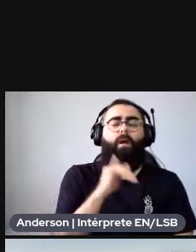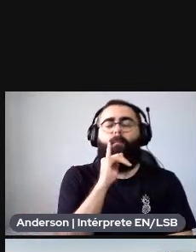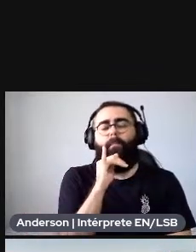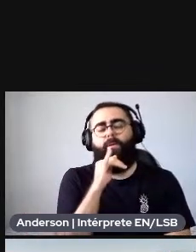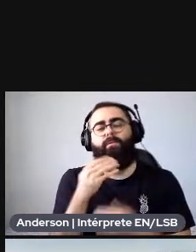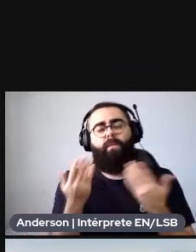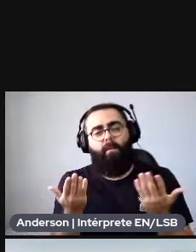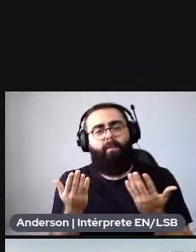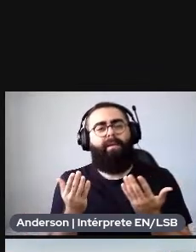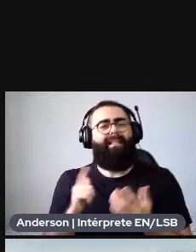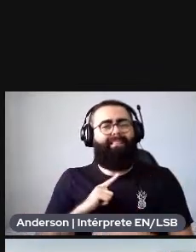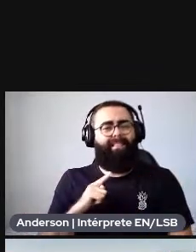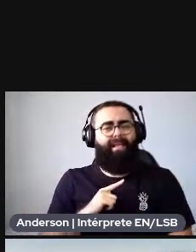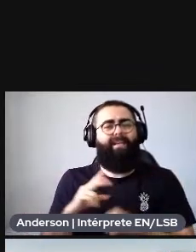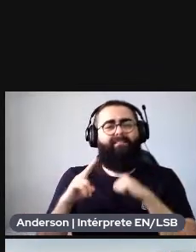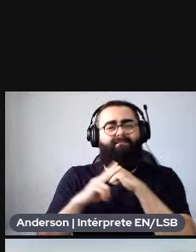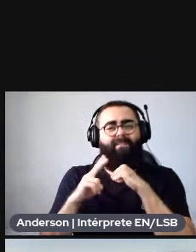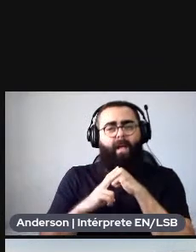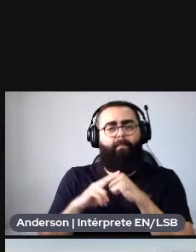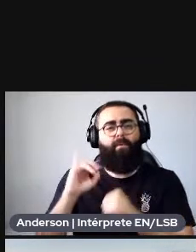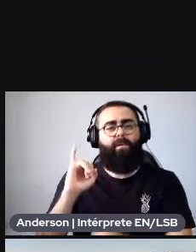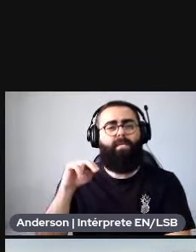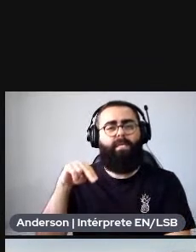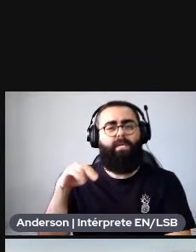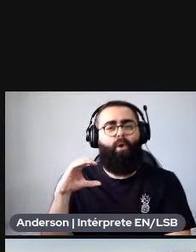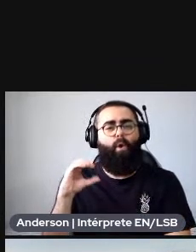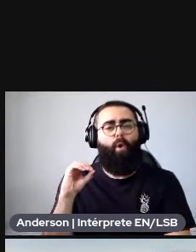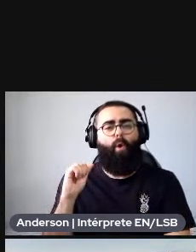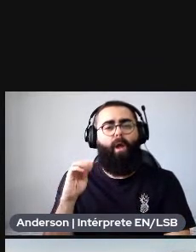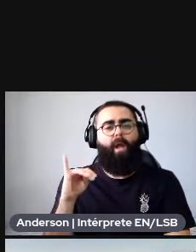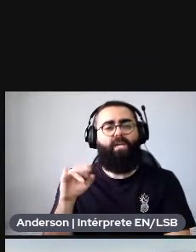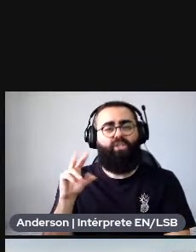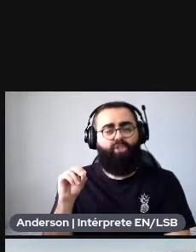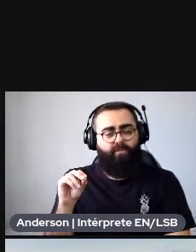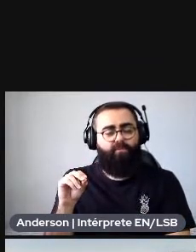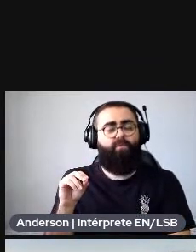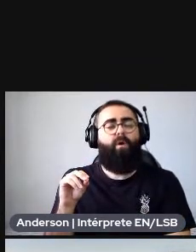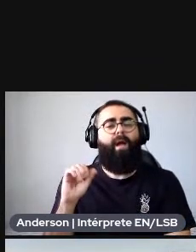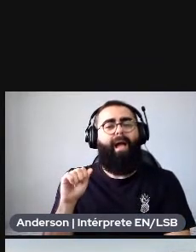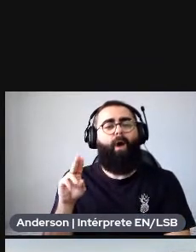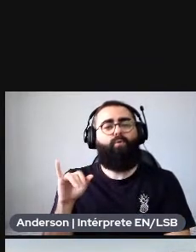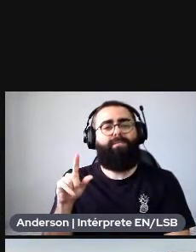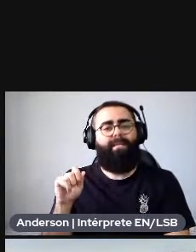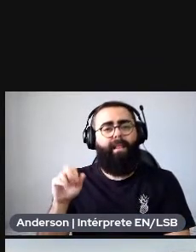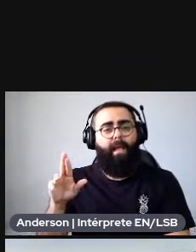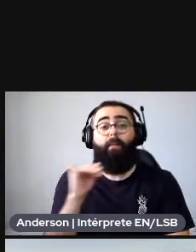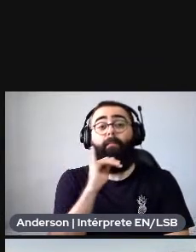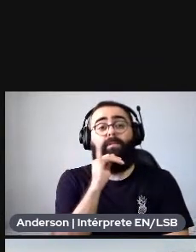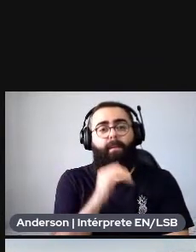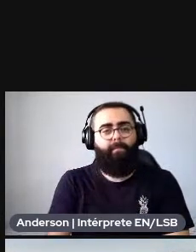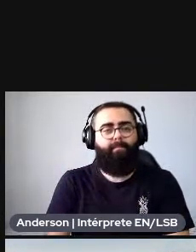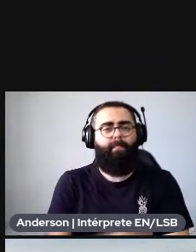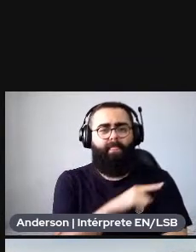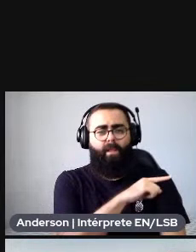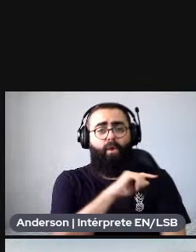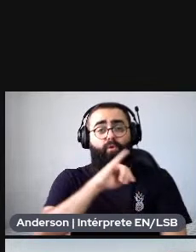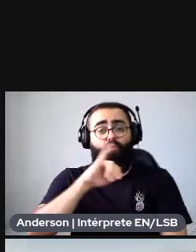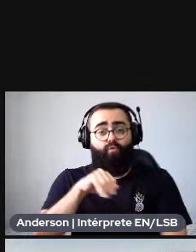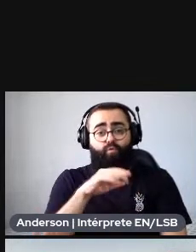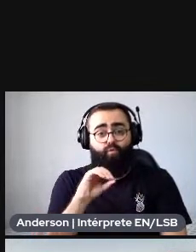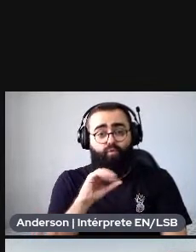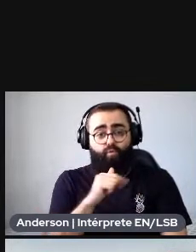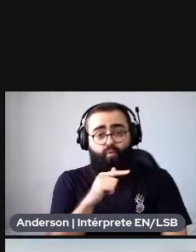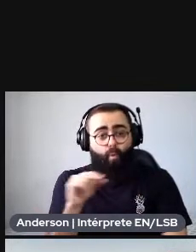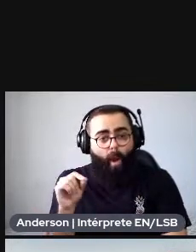inchoative auxiliary verb. So here, for instance, we have Juan rompe a llorar, literally meaning John breaks to cry, but in fact